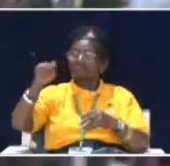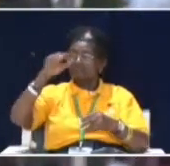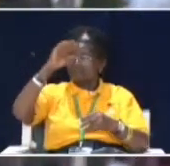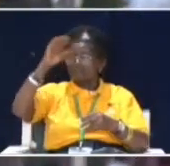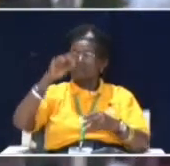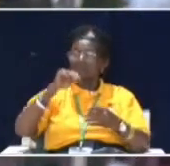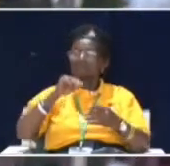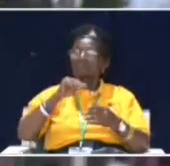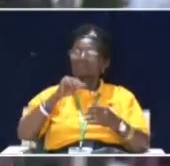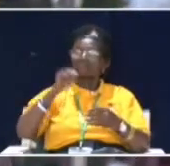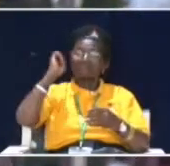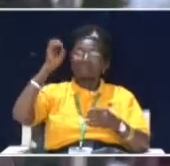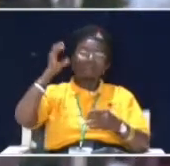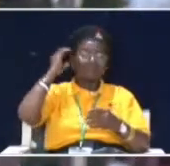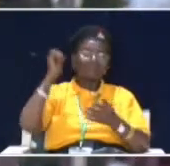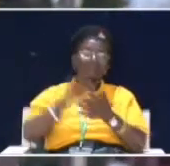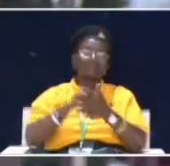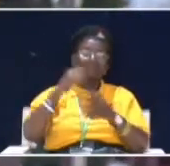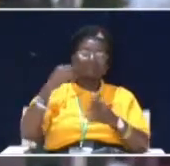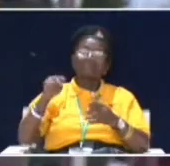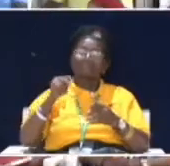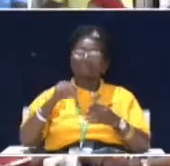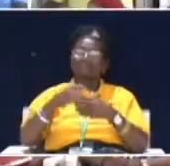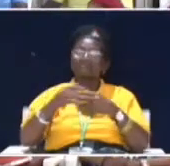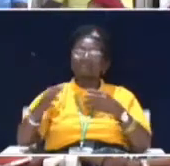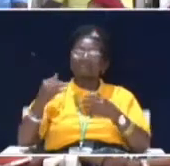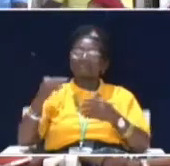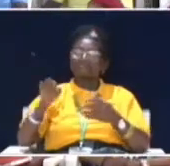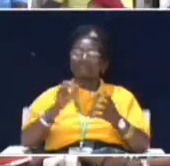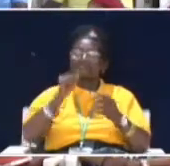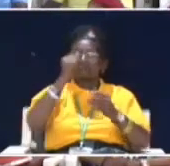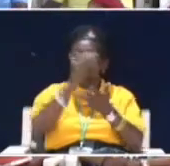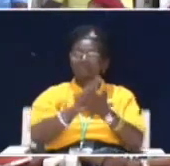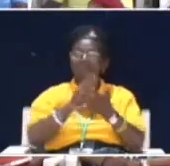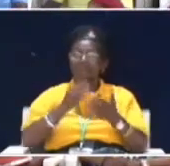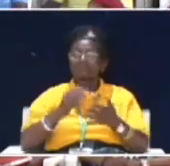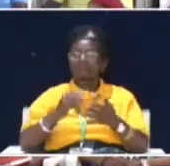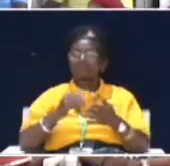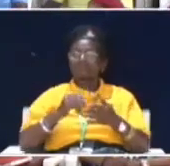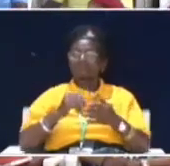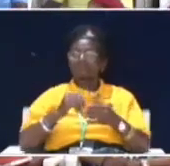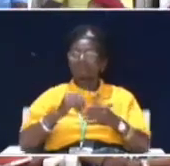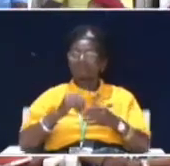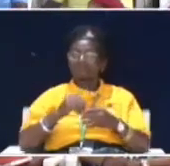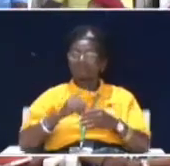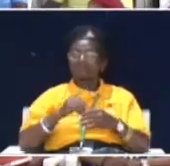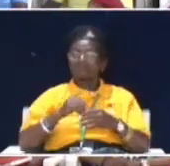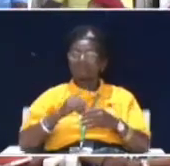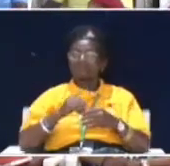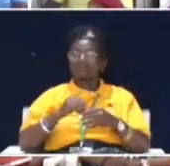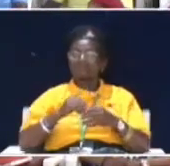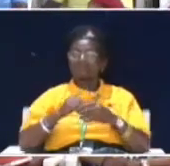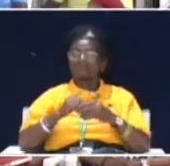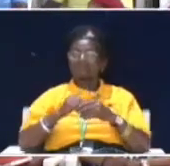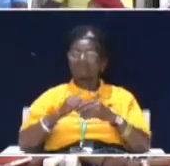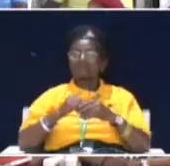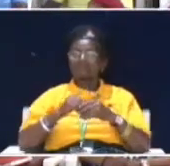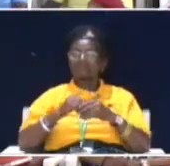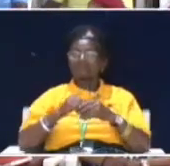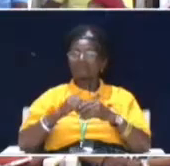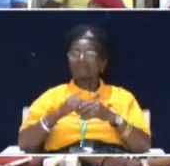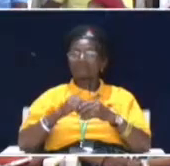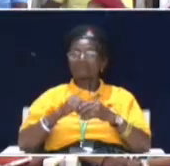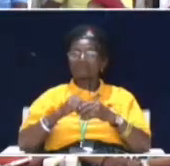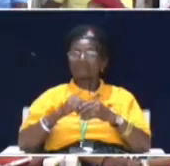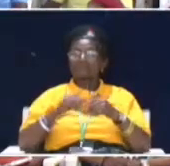the blood has stopped. O adupe nipa fun Olorun nipa arakunrin to ni ohun gbo pe aso pe eje na ti duro. How do